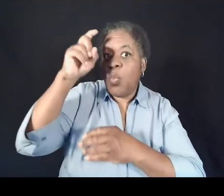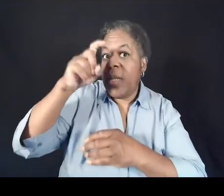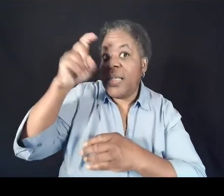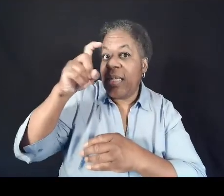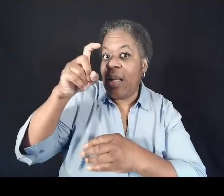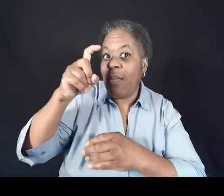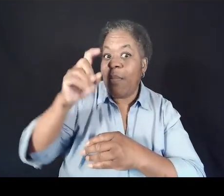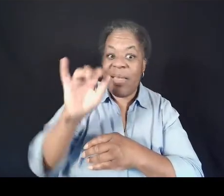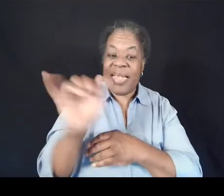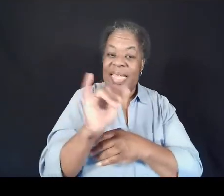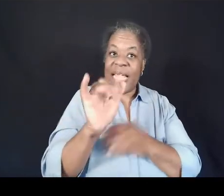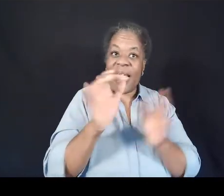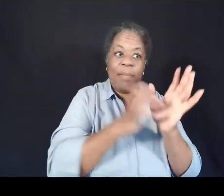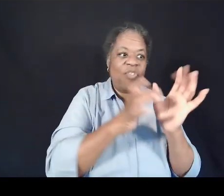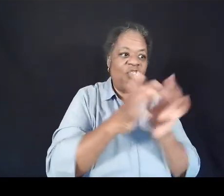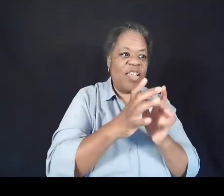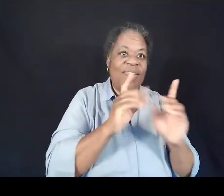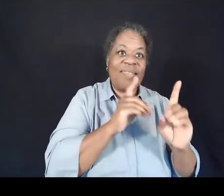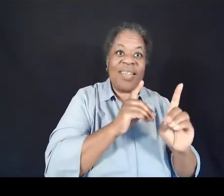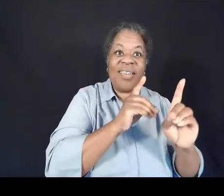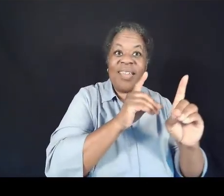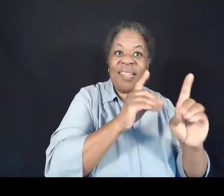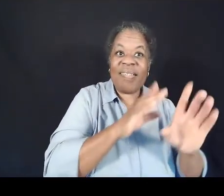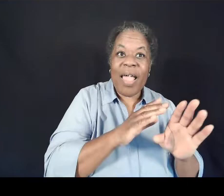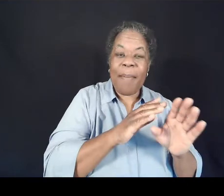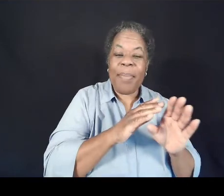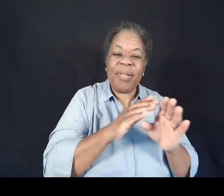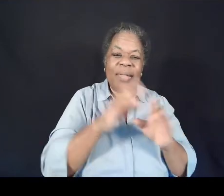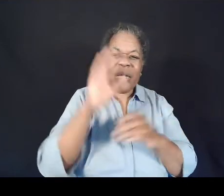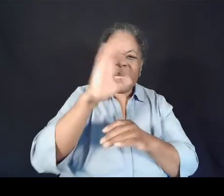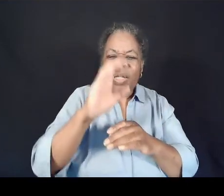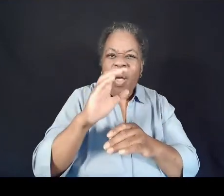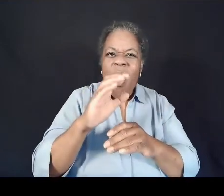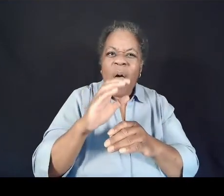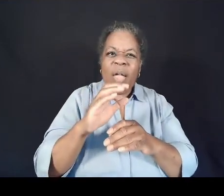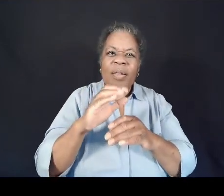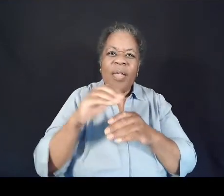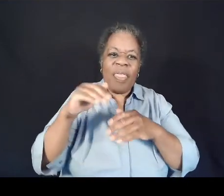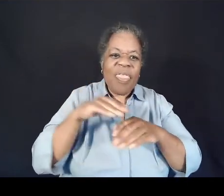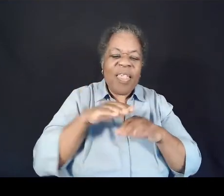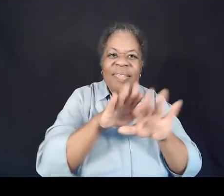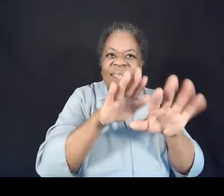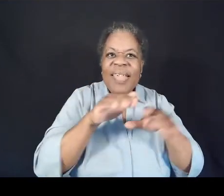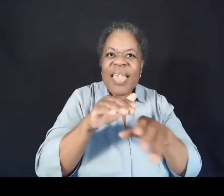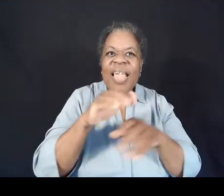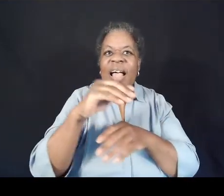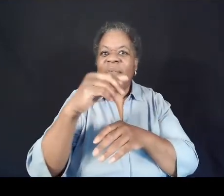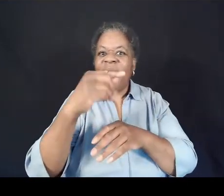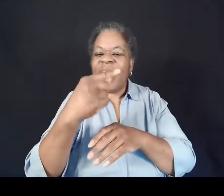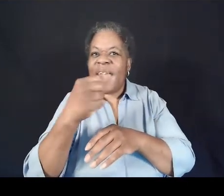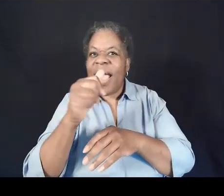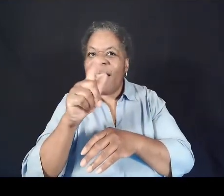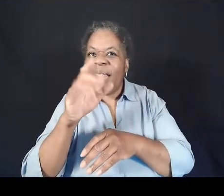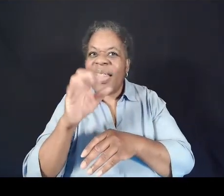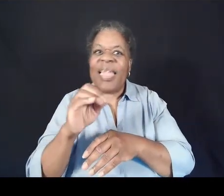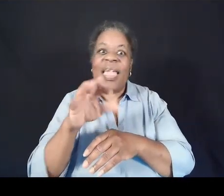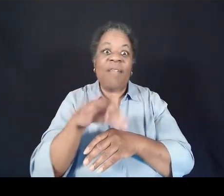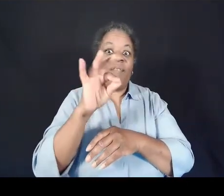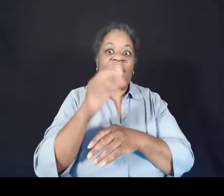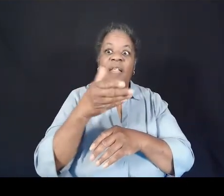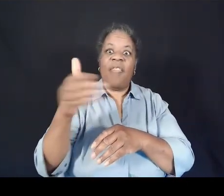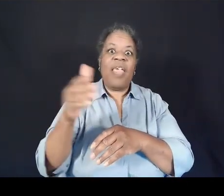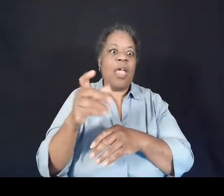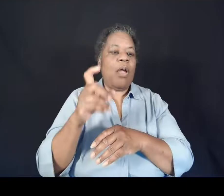Jesus and his disciples sought the Sea of Galilee and found there what they needed to keep going.